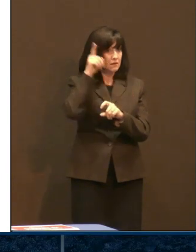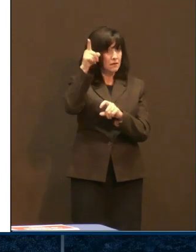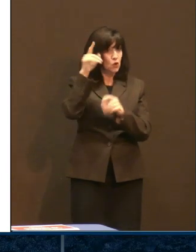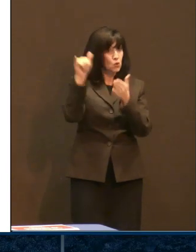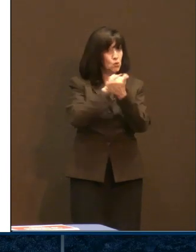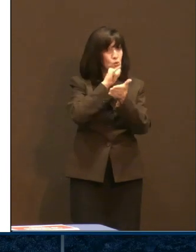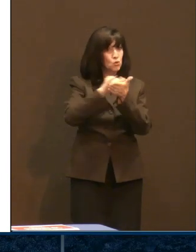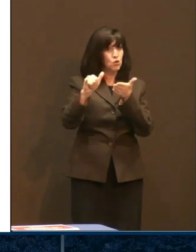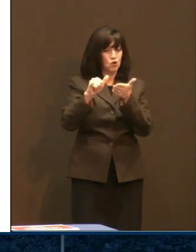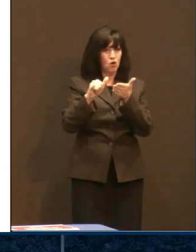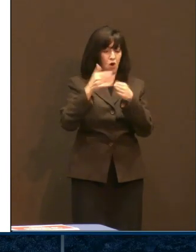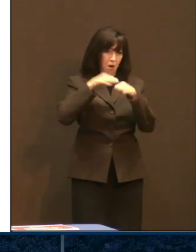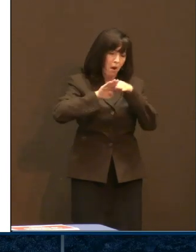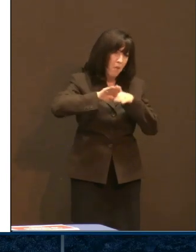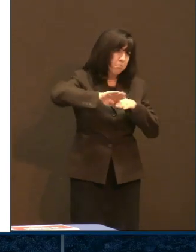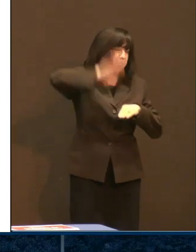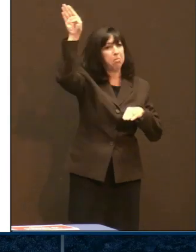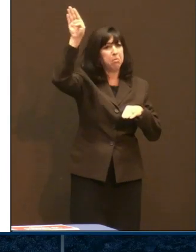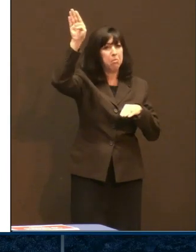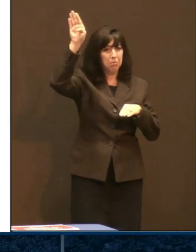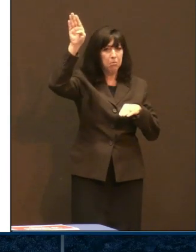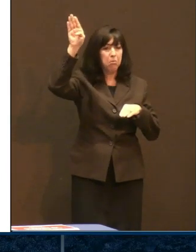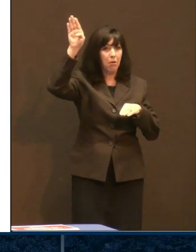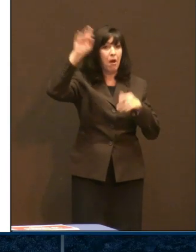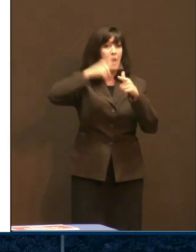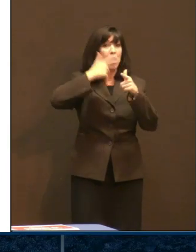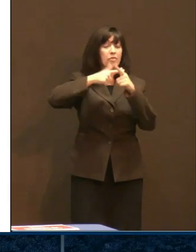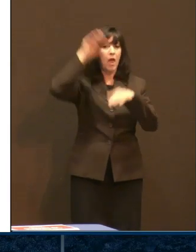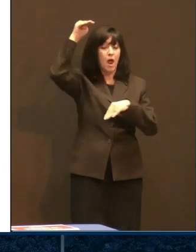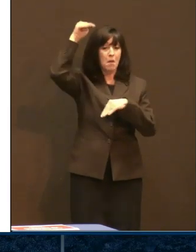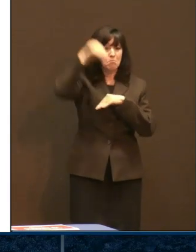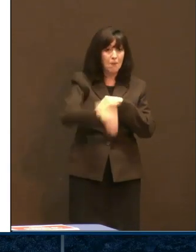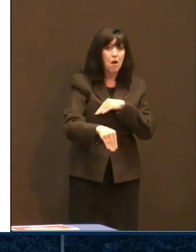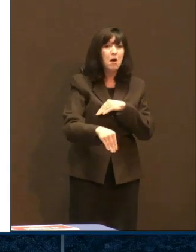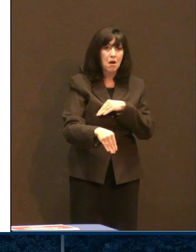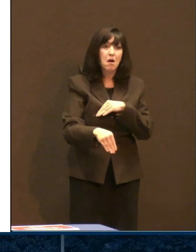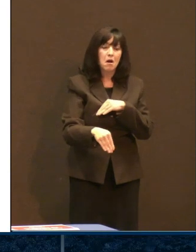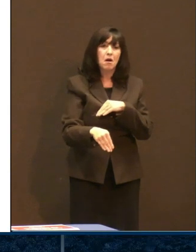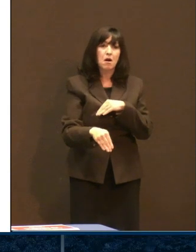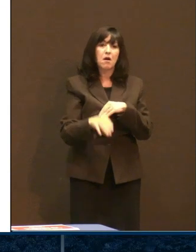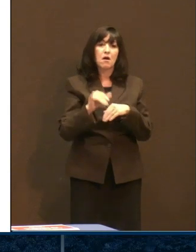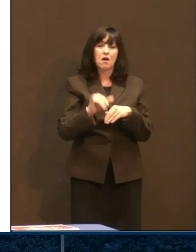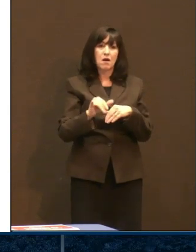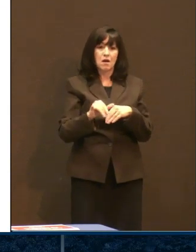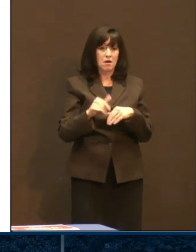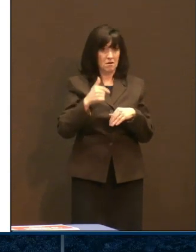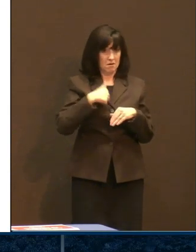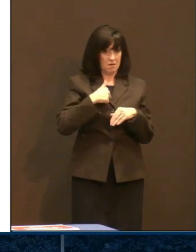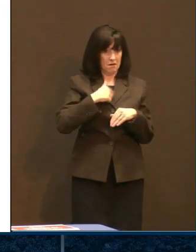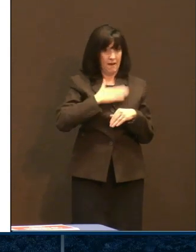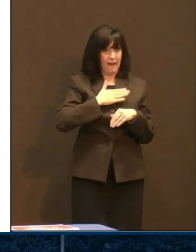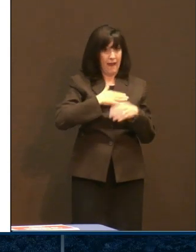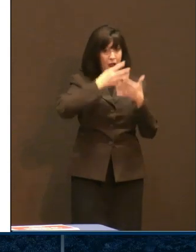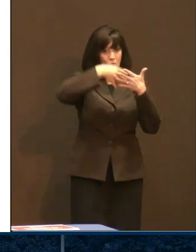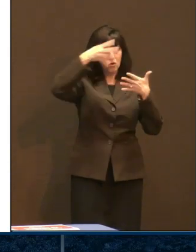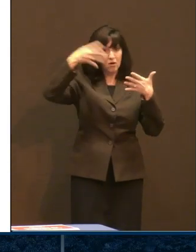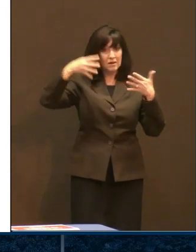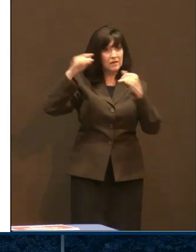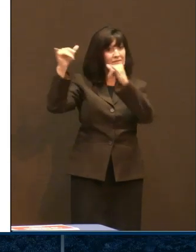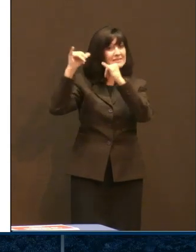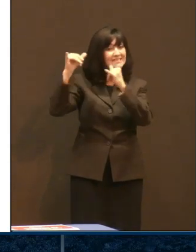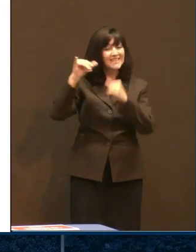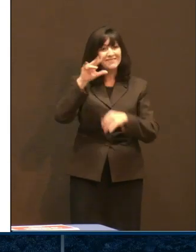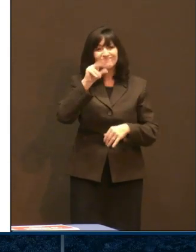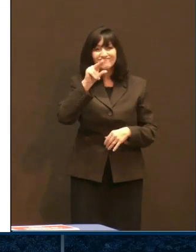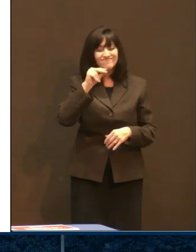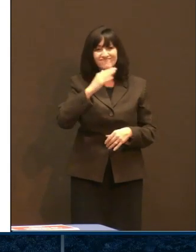really crested into a big curve and then dropped down strongly on the other side, or is dropping down on the other side. Ours is